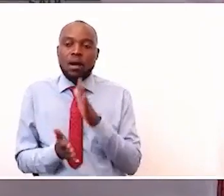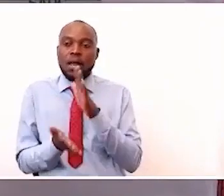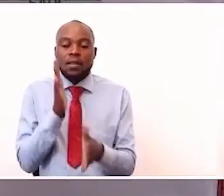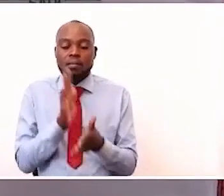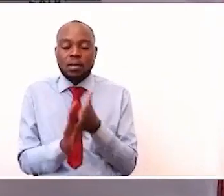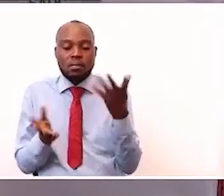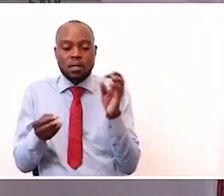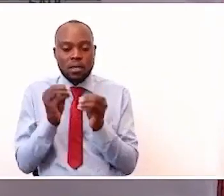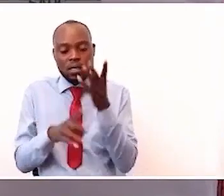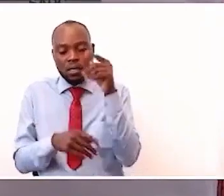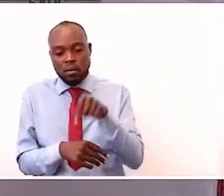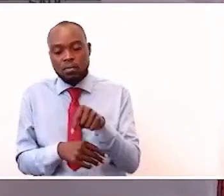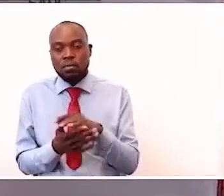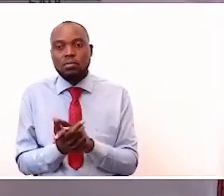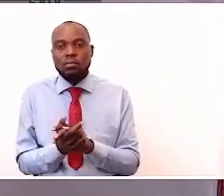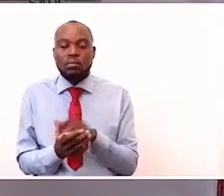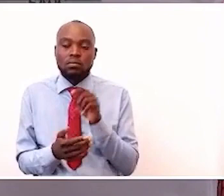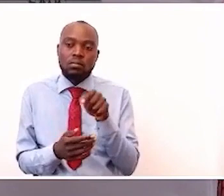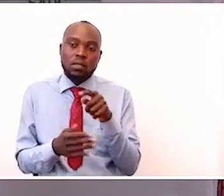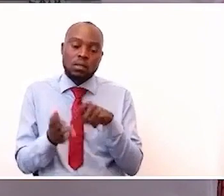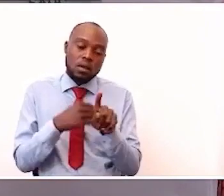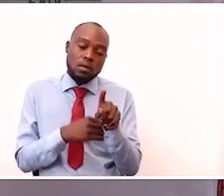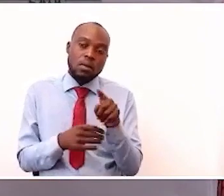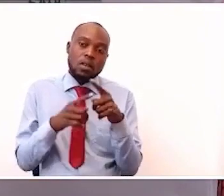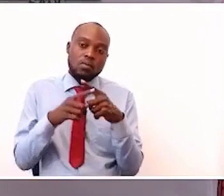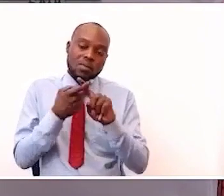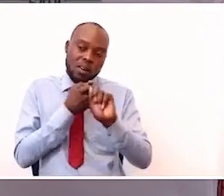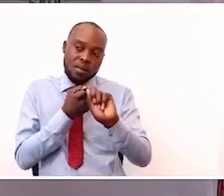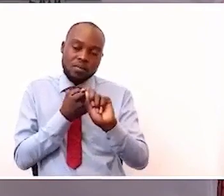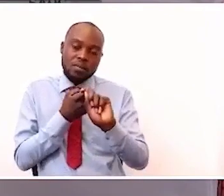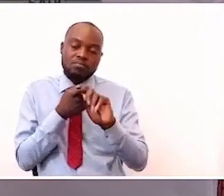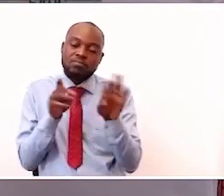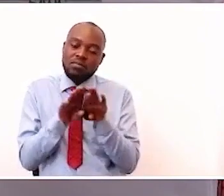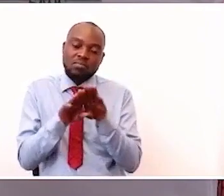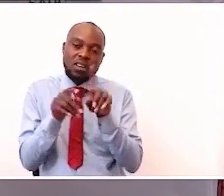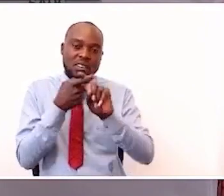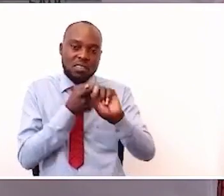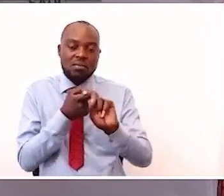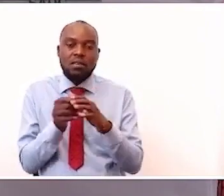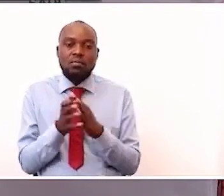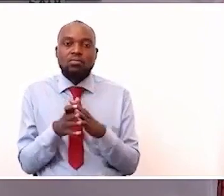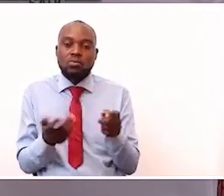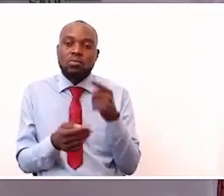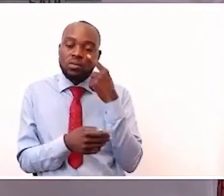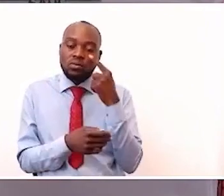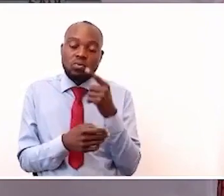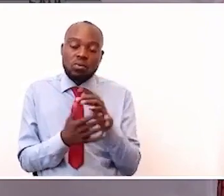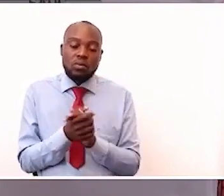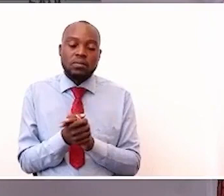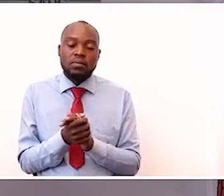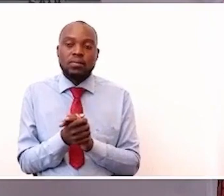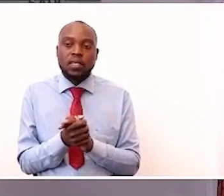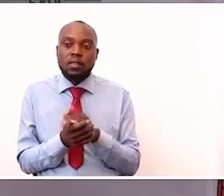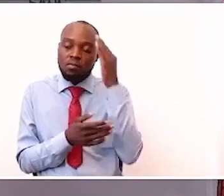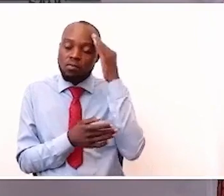happen here. And that goes through an agreement, a firm agreement, to pursue regional integration, to